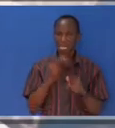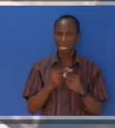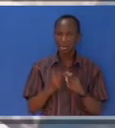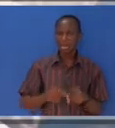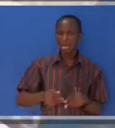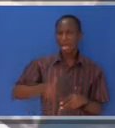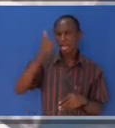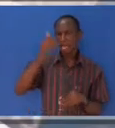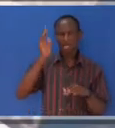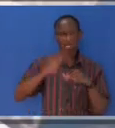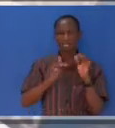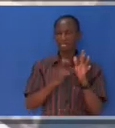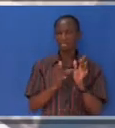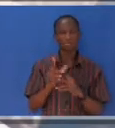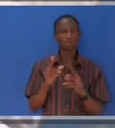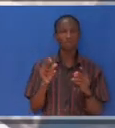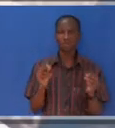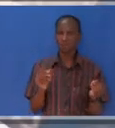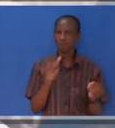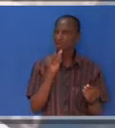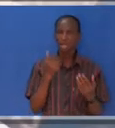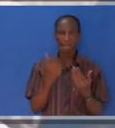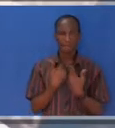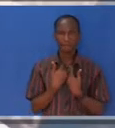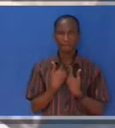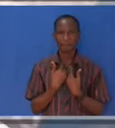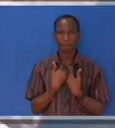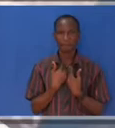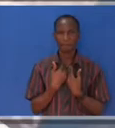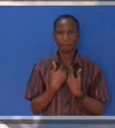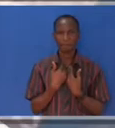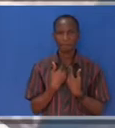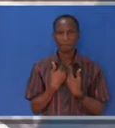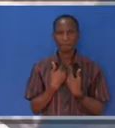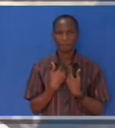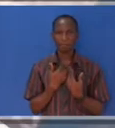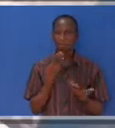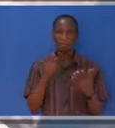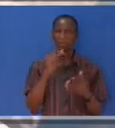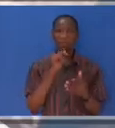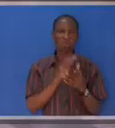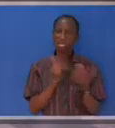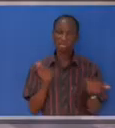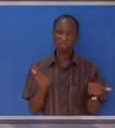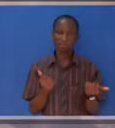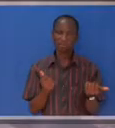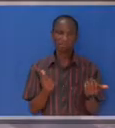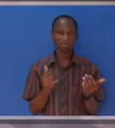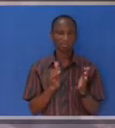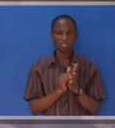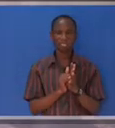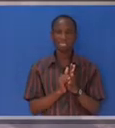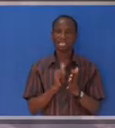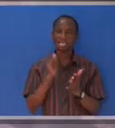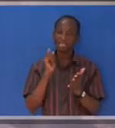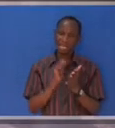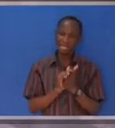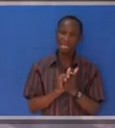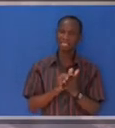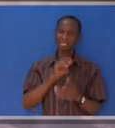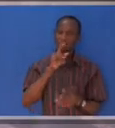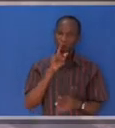elevated more than Jesus. You may not believe it, but it does not change the truth. Jesus